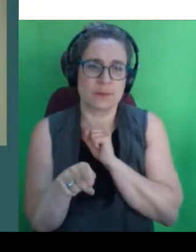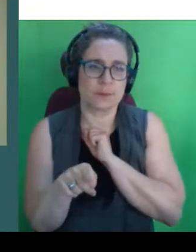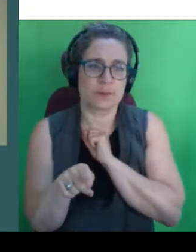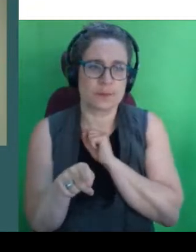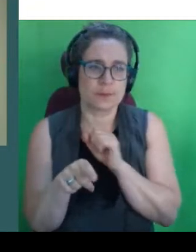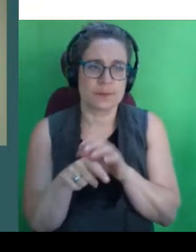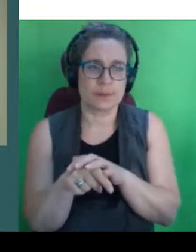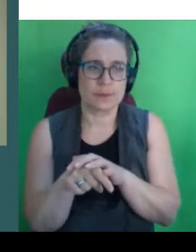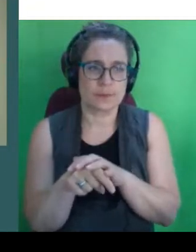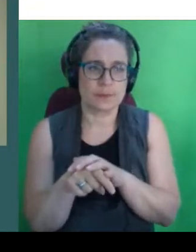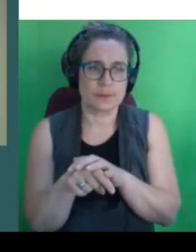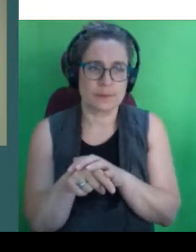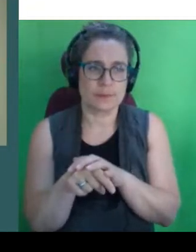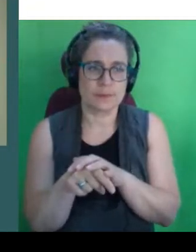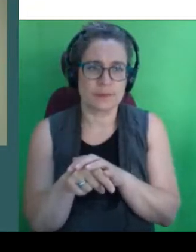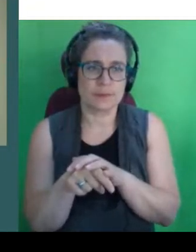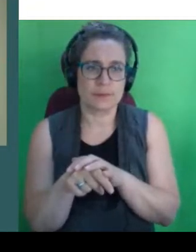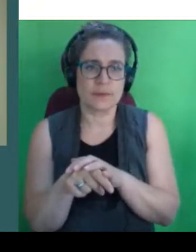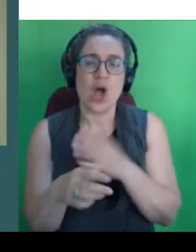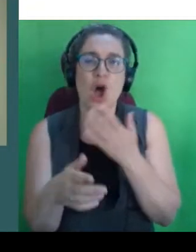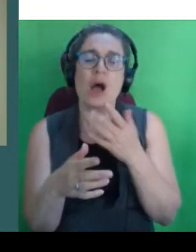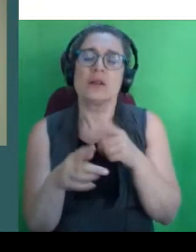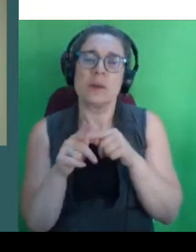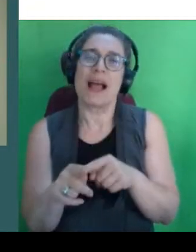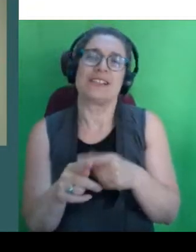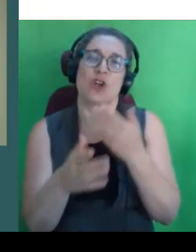it will depend on the history,